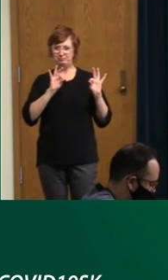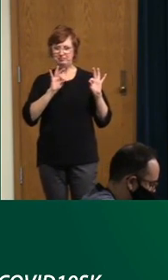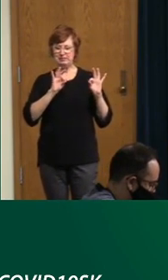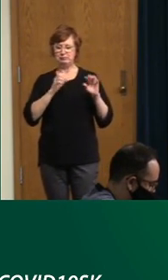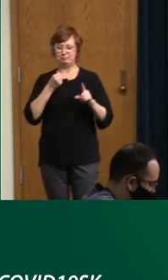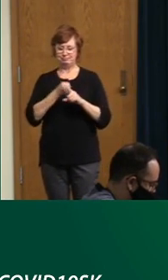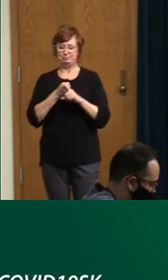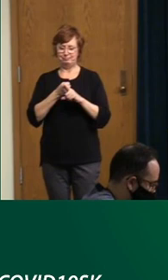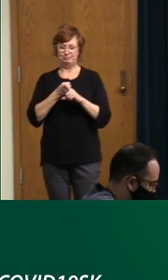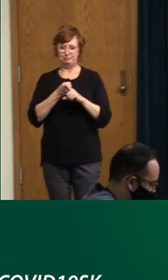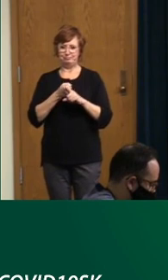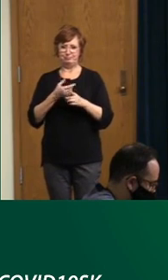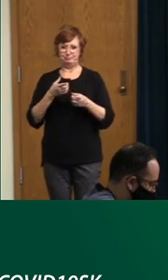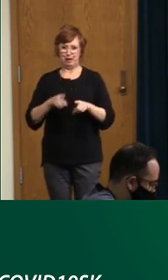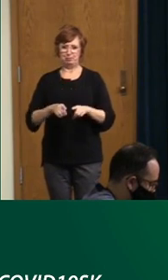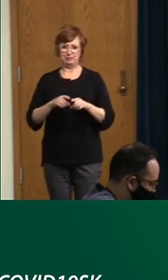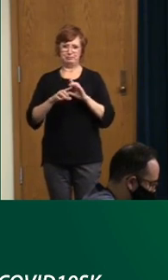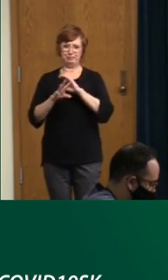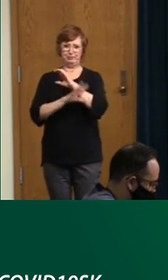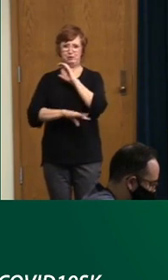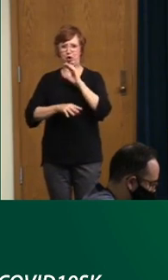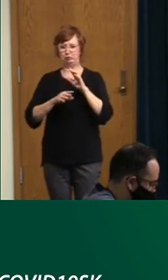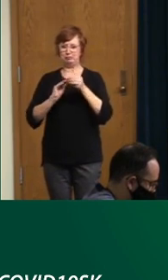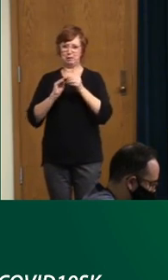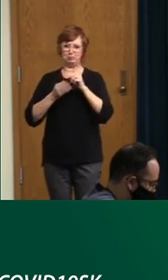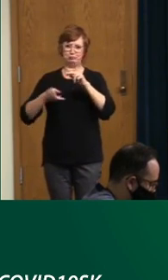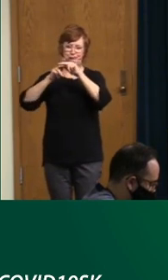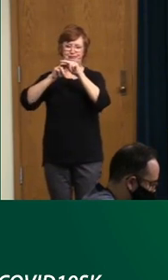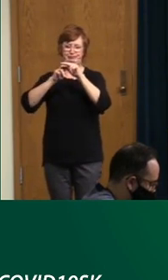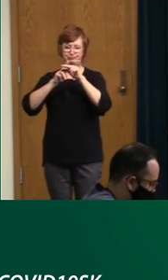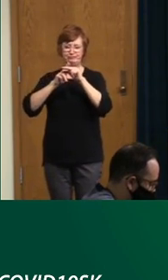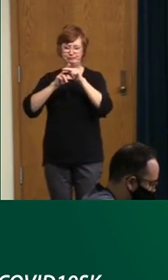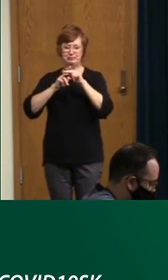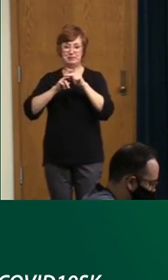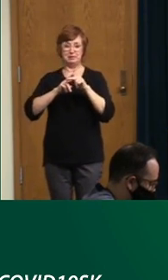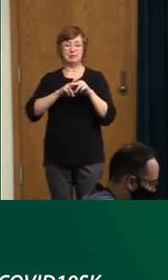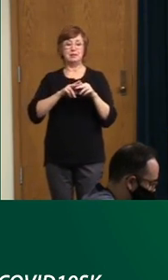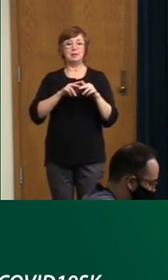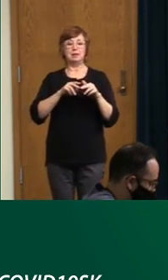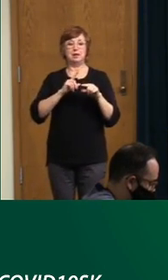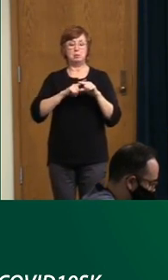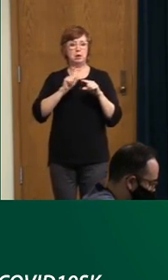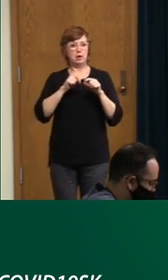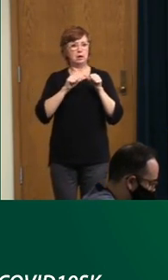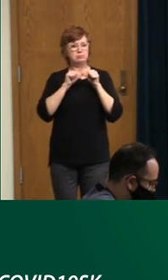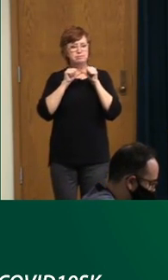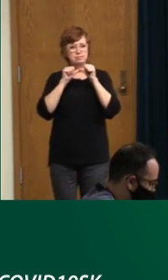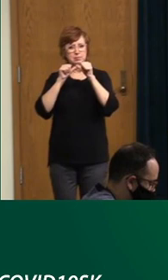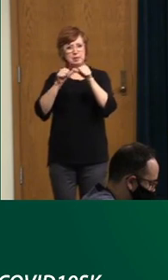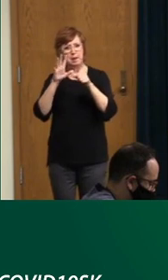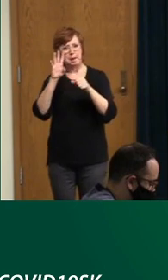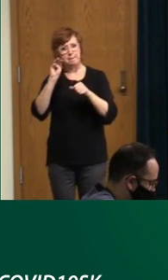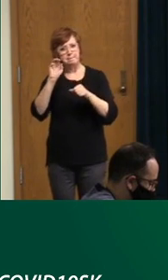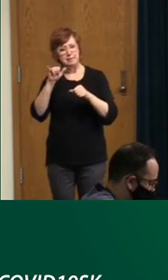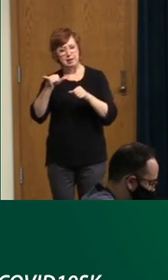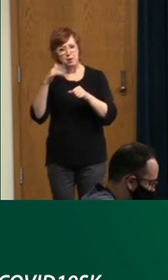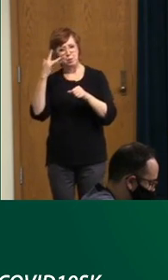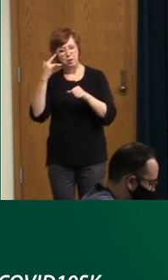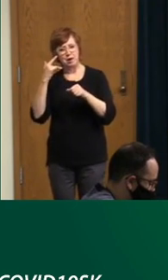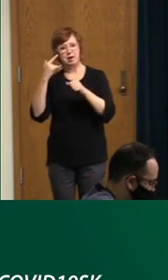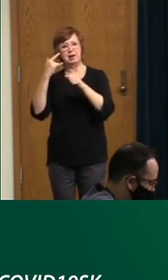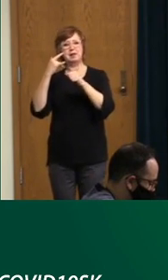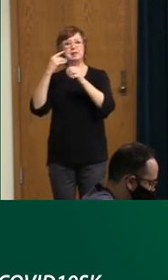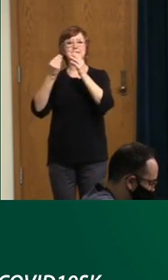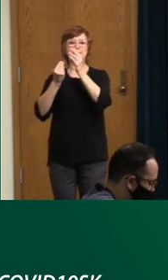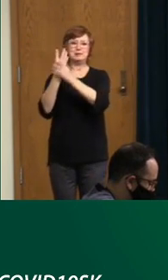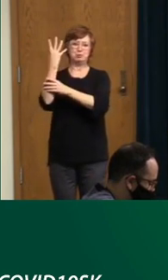indoors, all the measures we have to take all the time will have to continue until May. After that, summer comes, we can do more things outdoors,